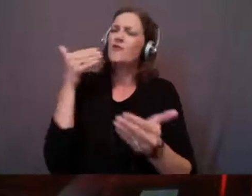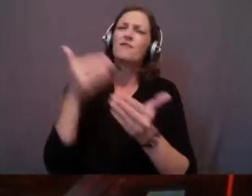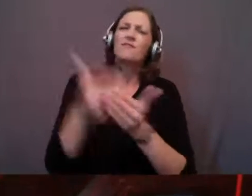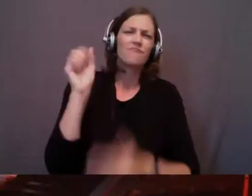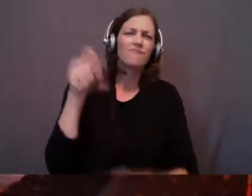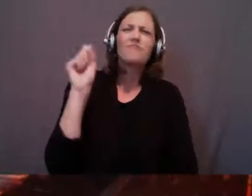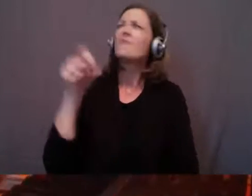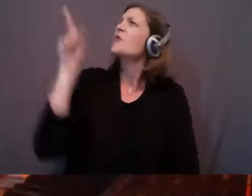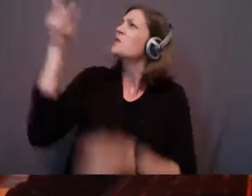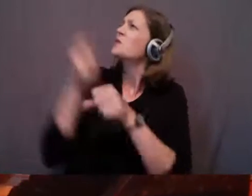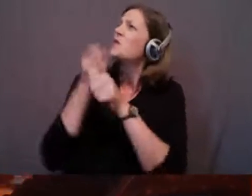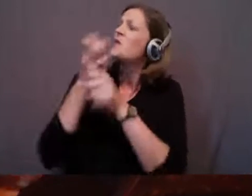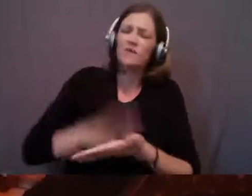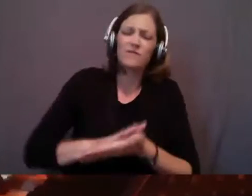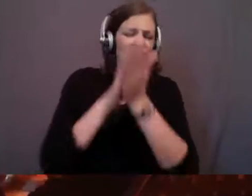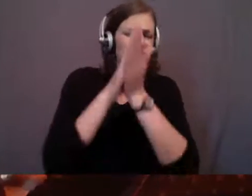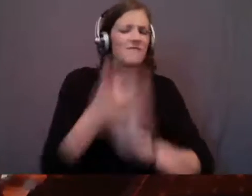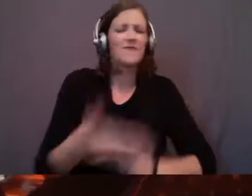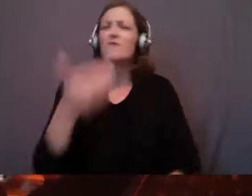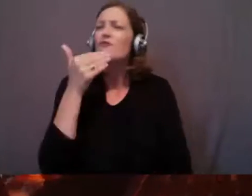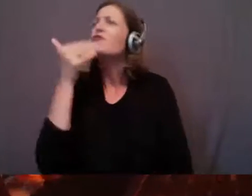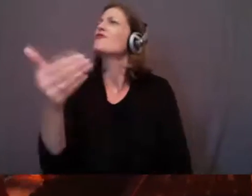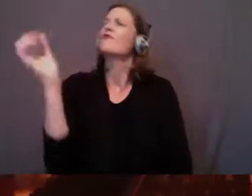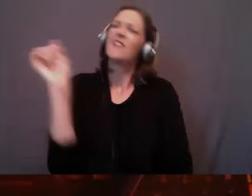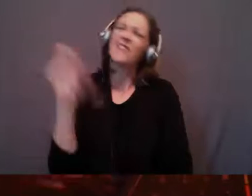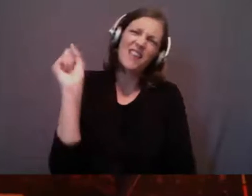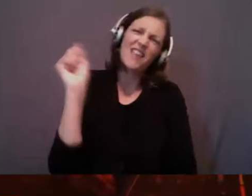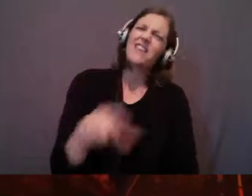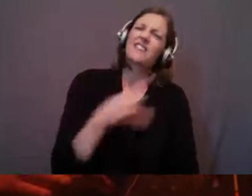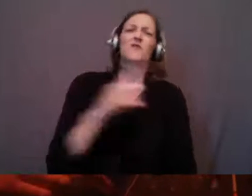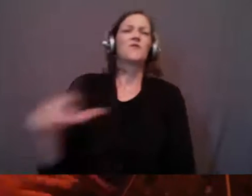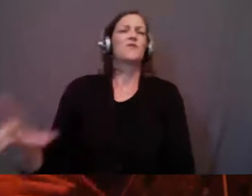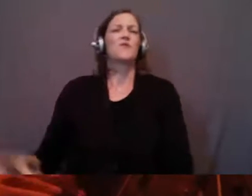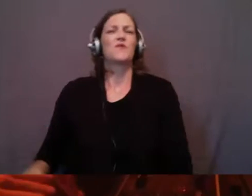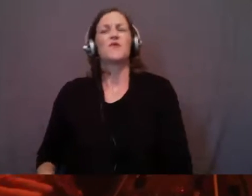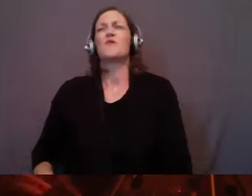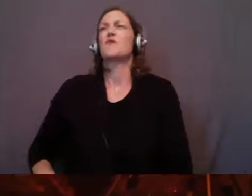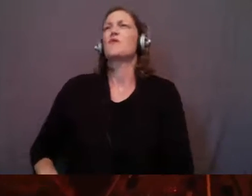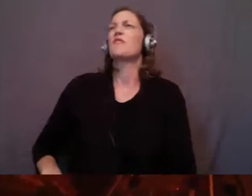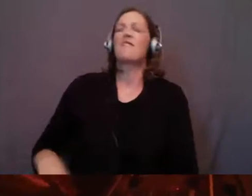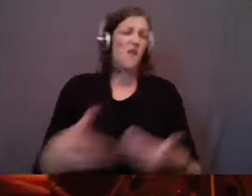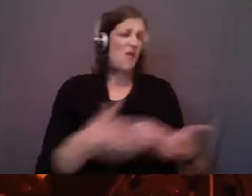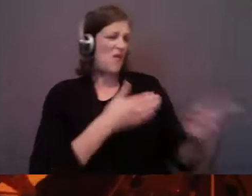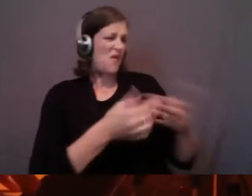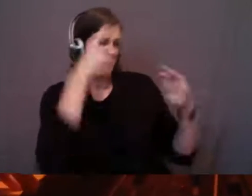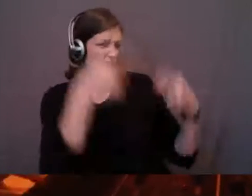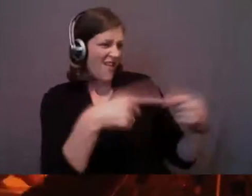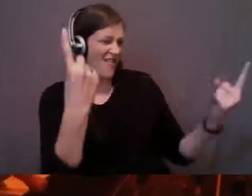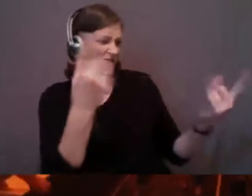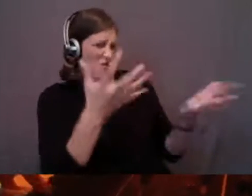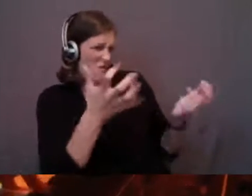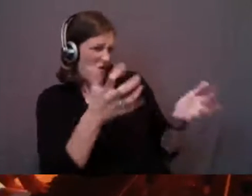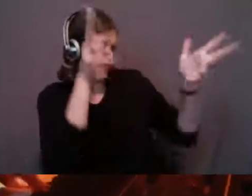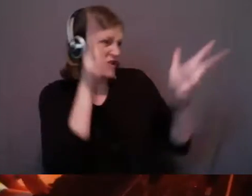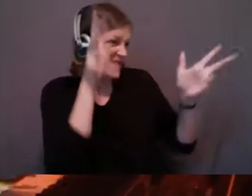it for good. Yes, you do, Lord. You take what the enemy meant for